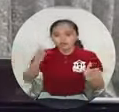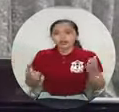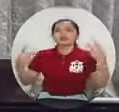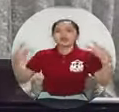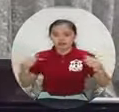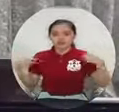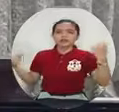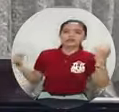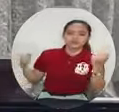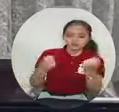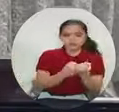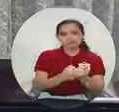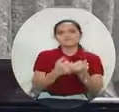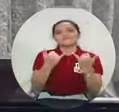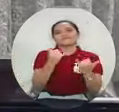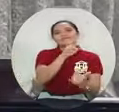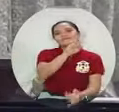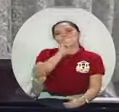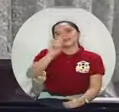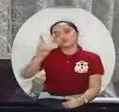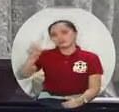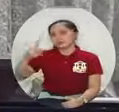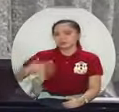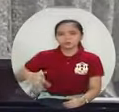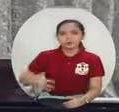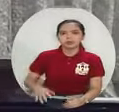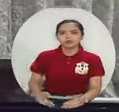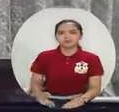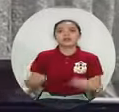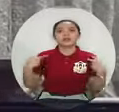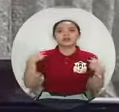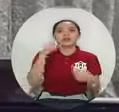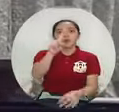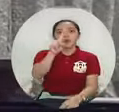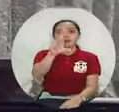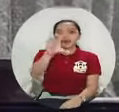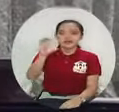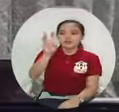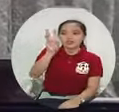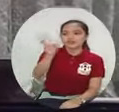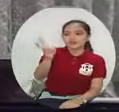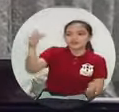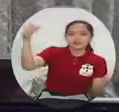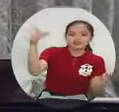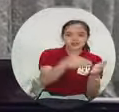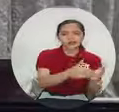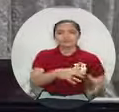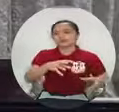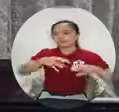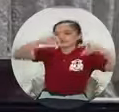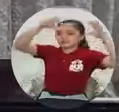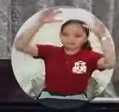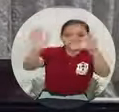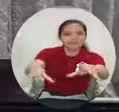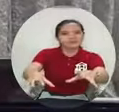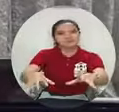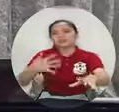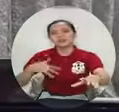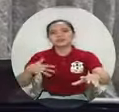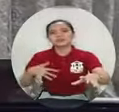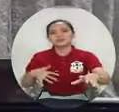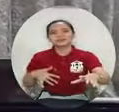supplied my first fruit already 2021. Here is my 160,000 right now. I have given my